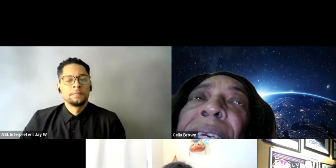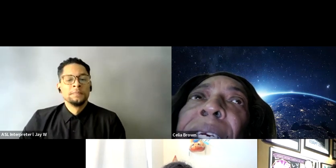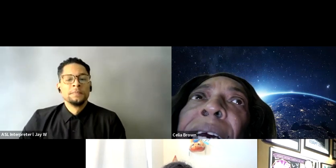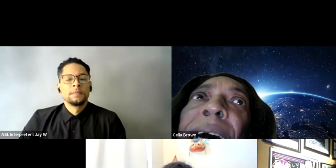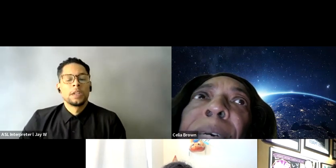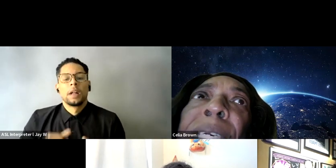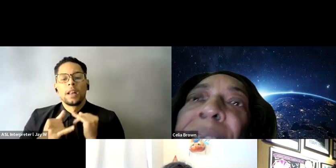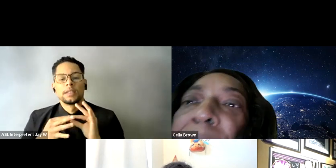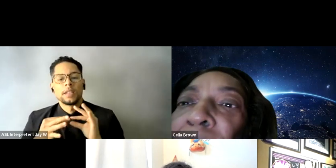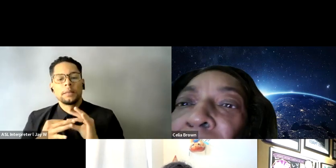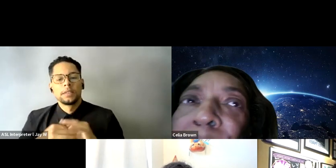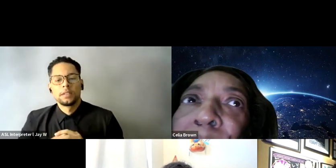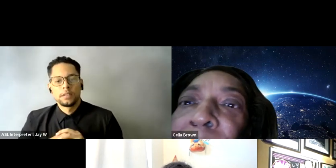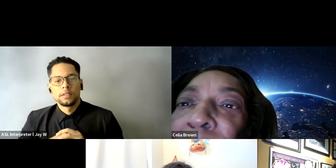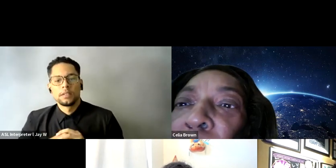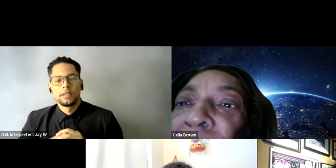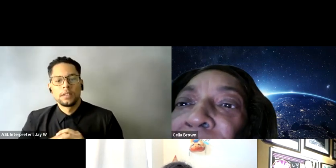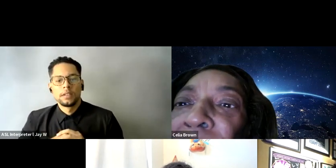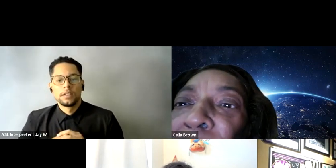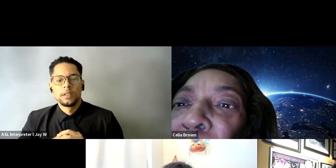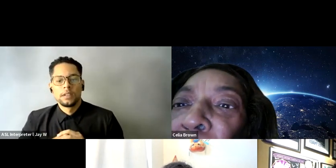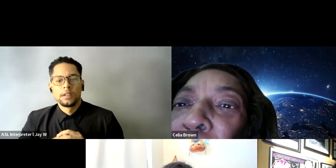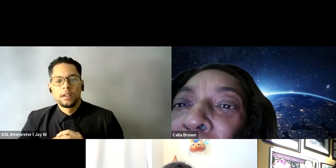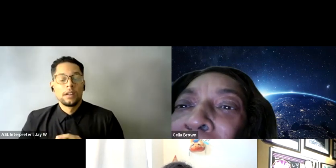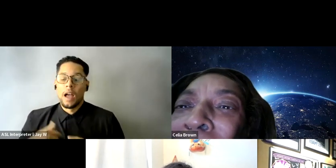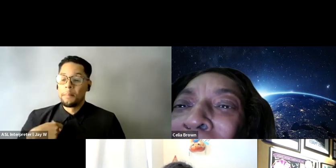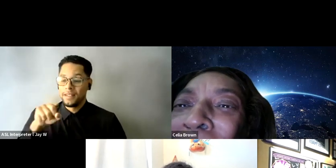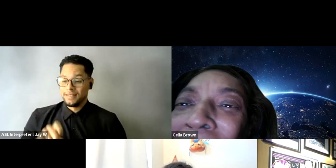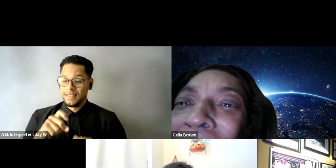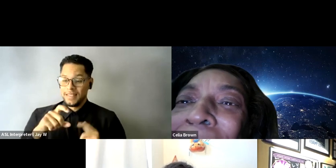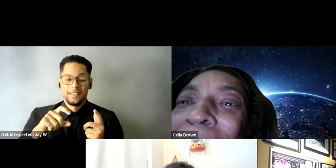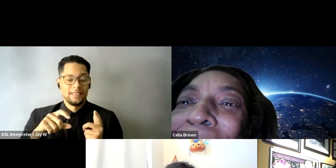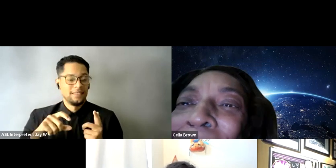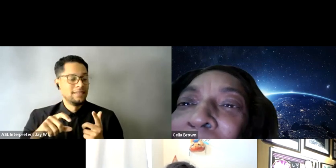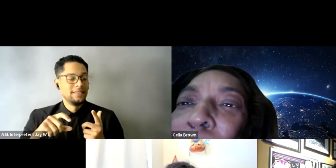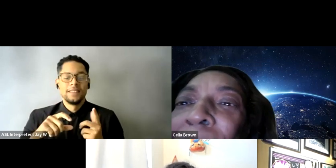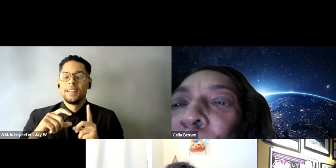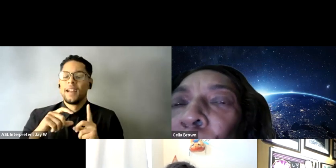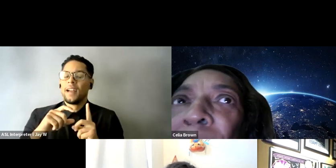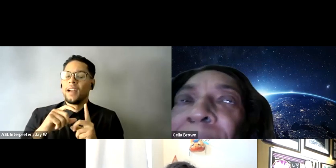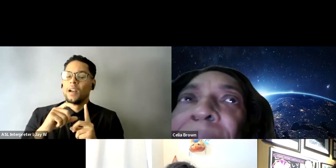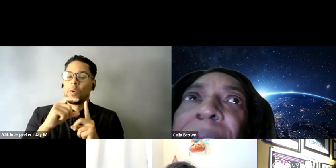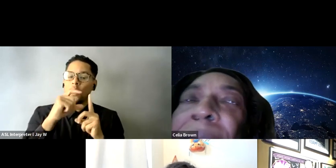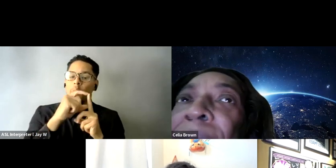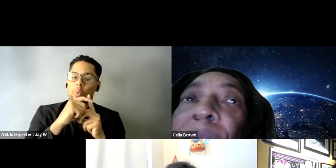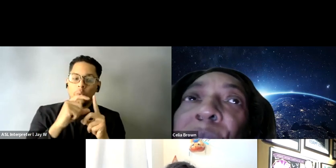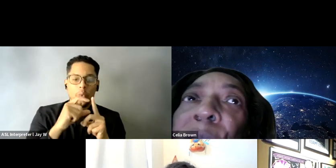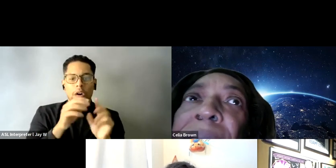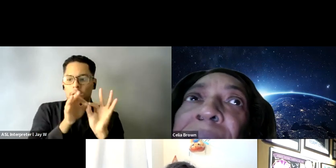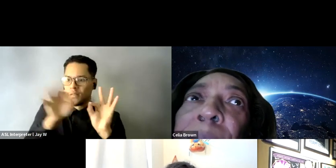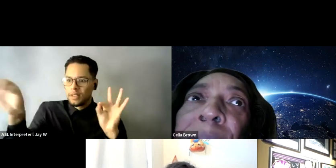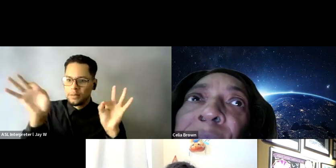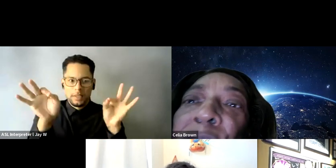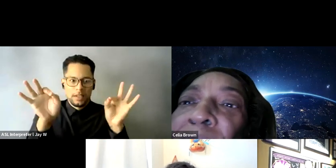that I'm going to need a glossary of all these different terms. You know, mad pride. I think it's